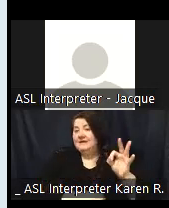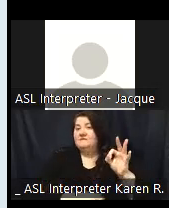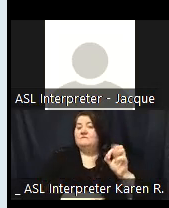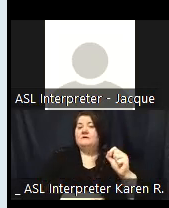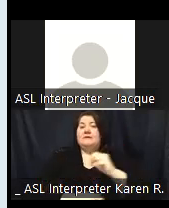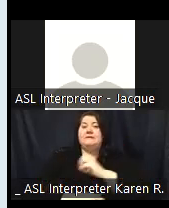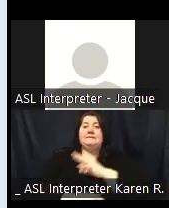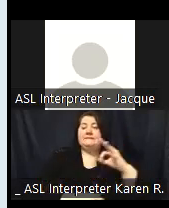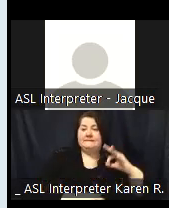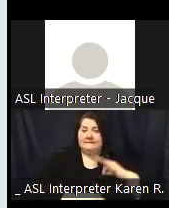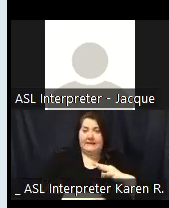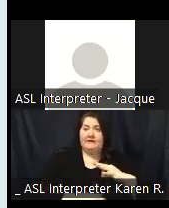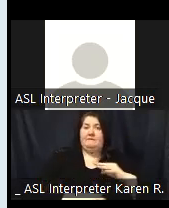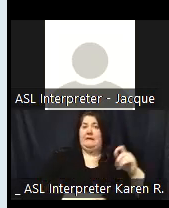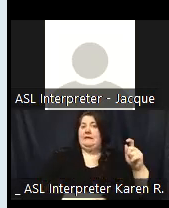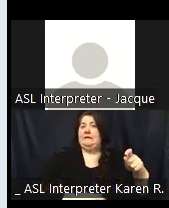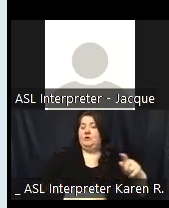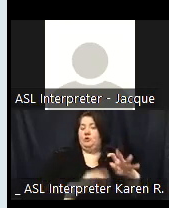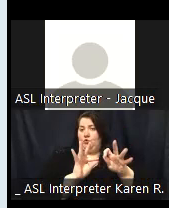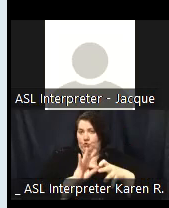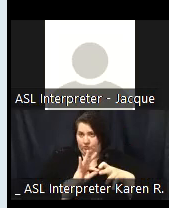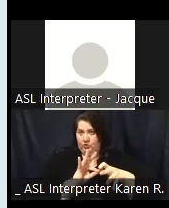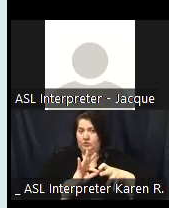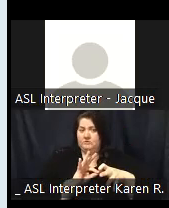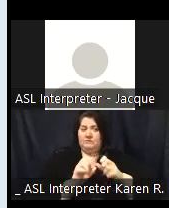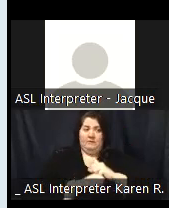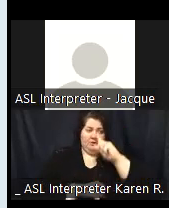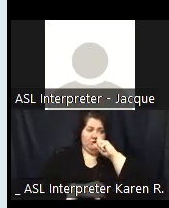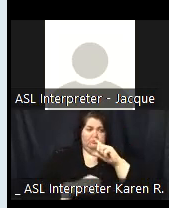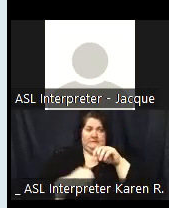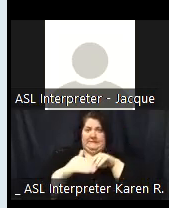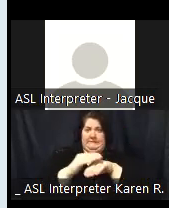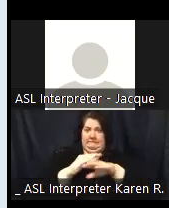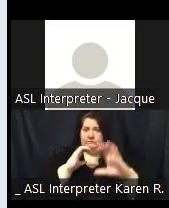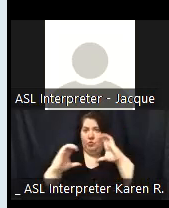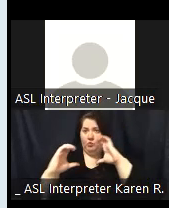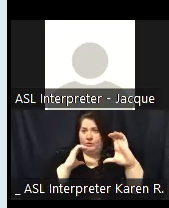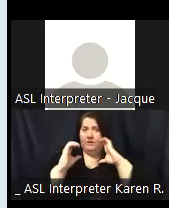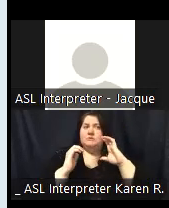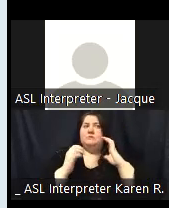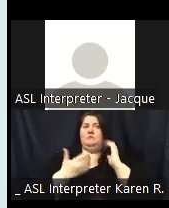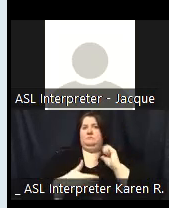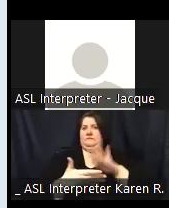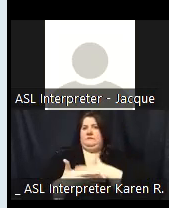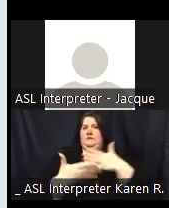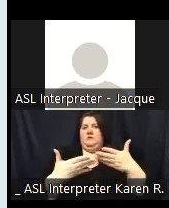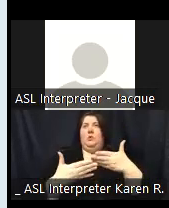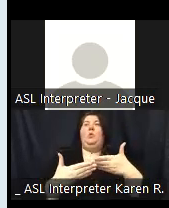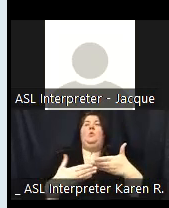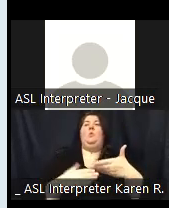member needs interpreters to ensure accessibility, those can be scheduled well in